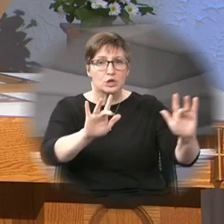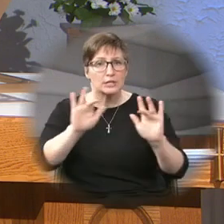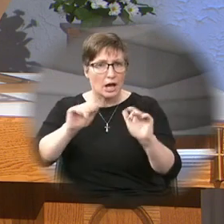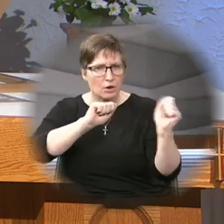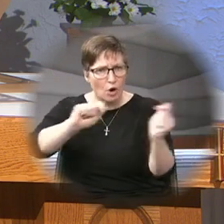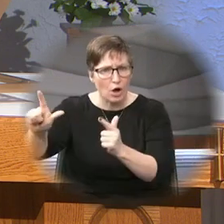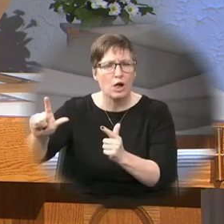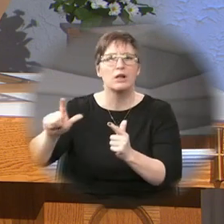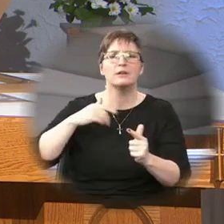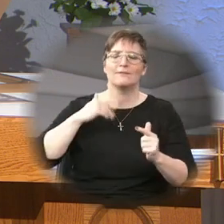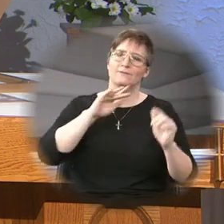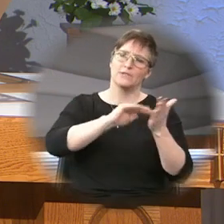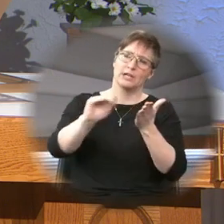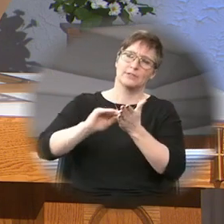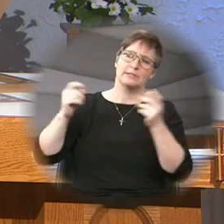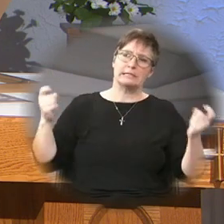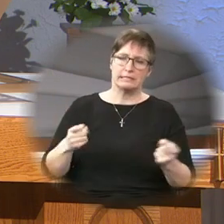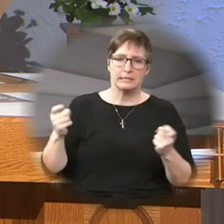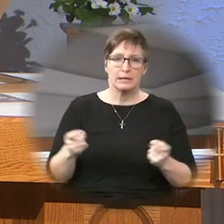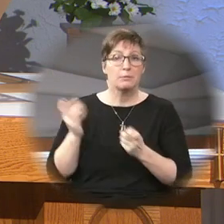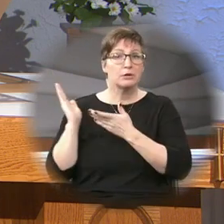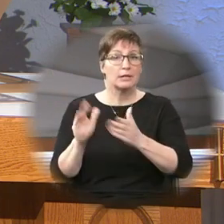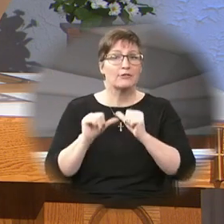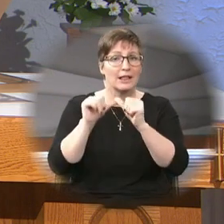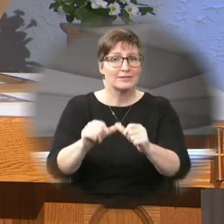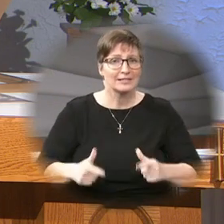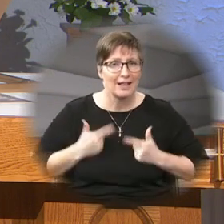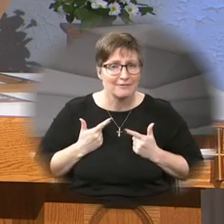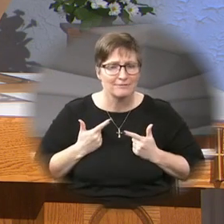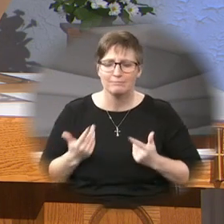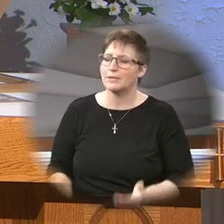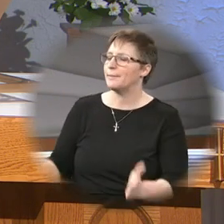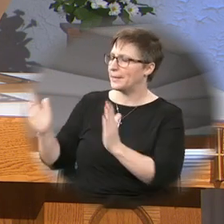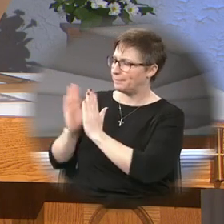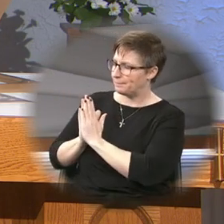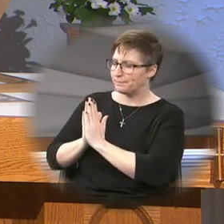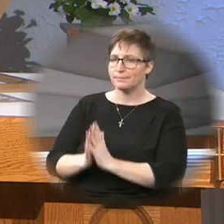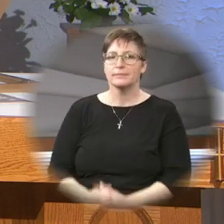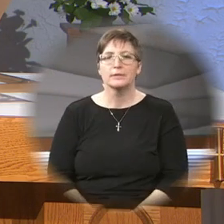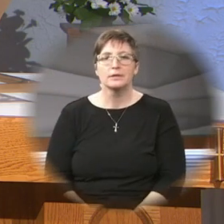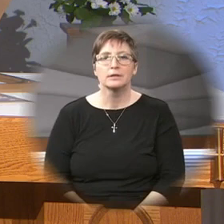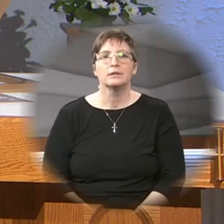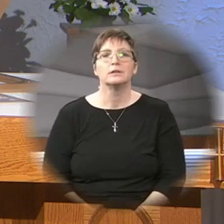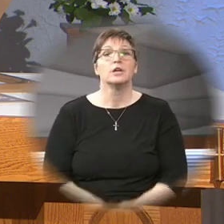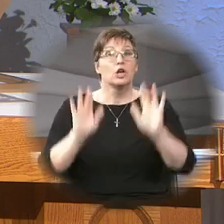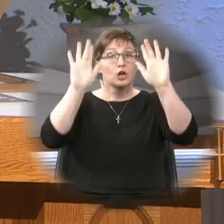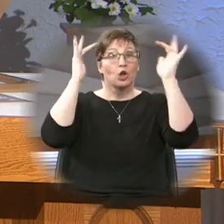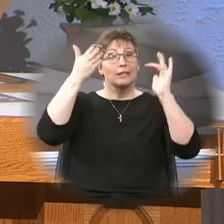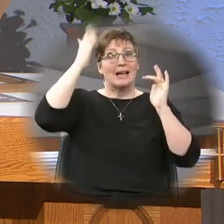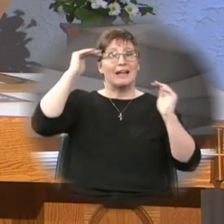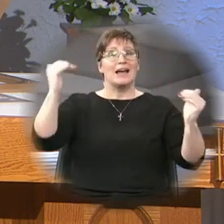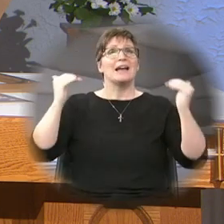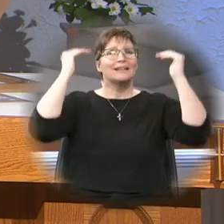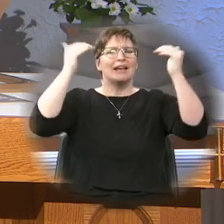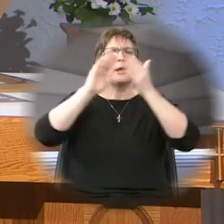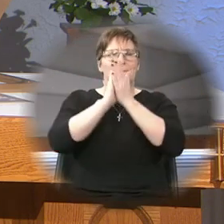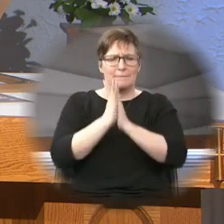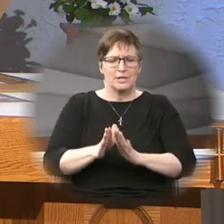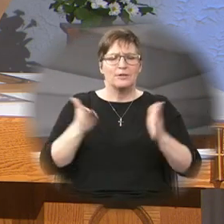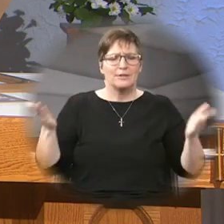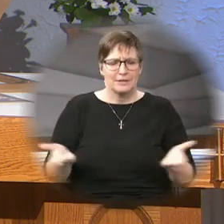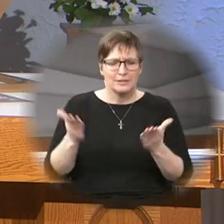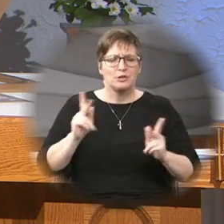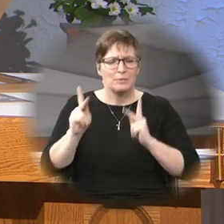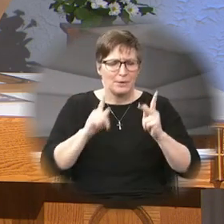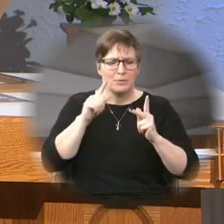mercy on us, forgive us from our sins, and bring us to life everlasting. Amen. Glory to God in the highest, and